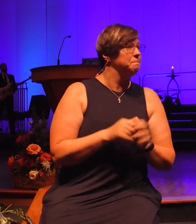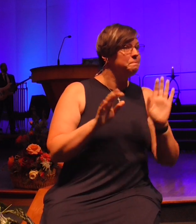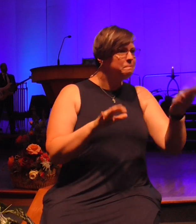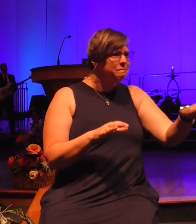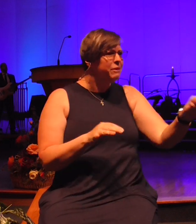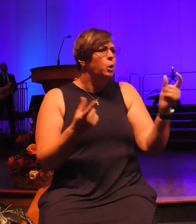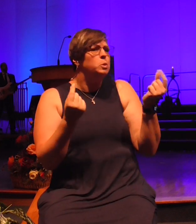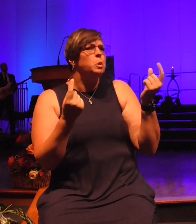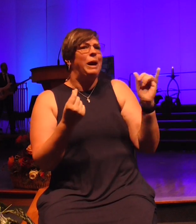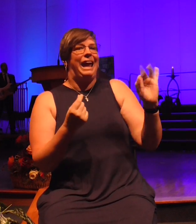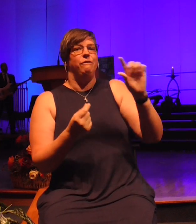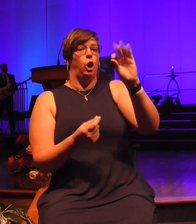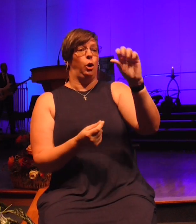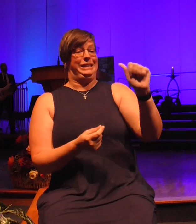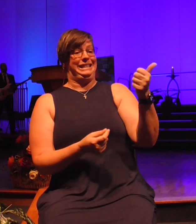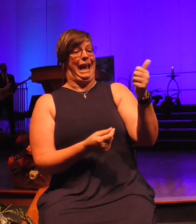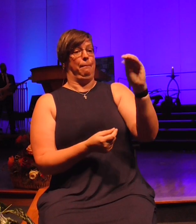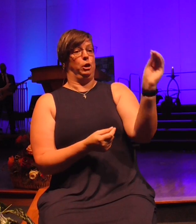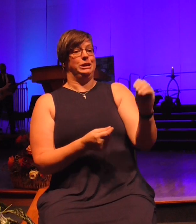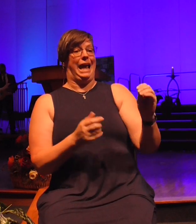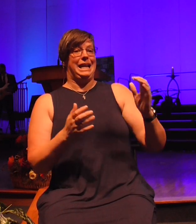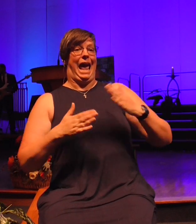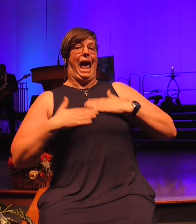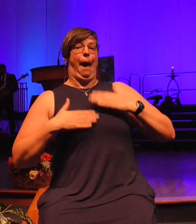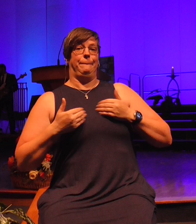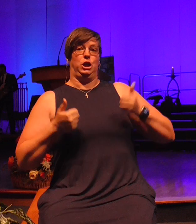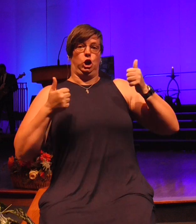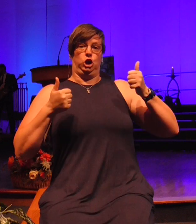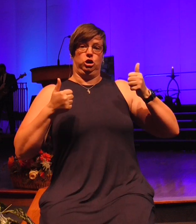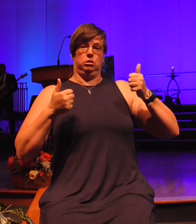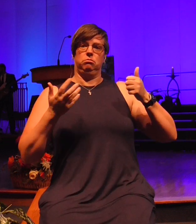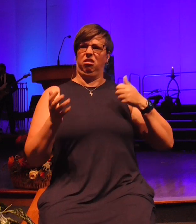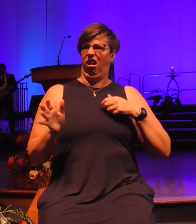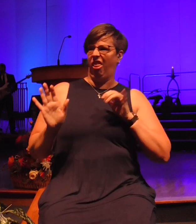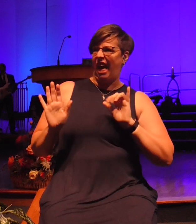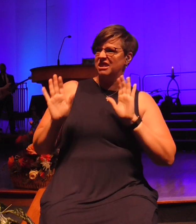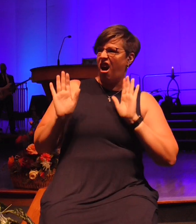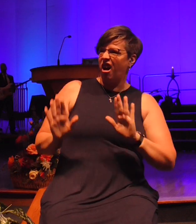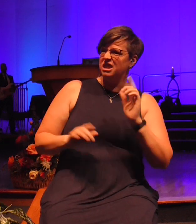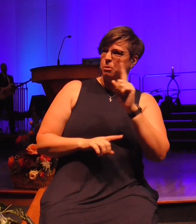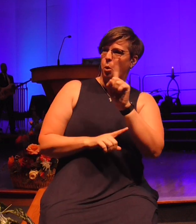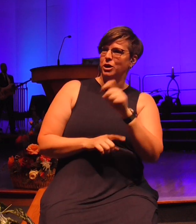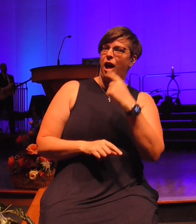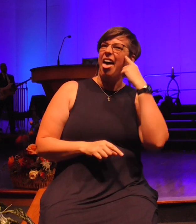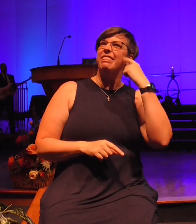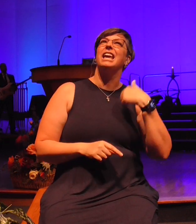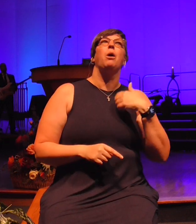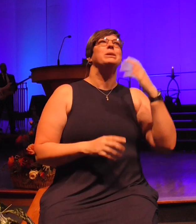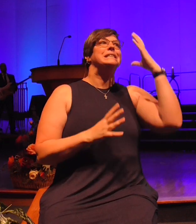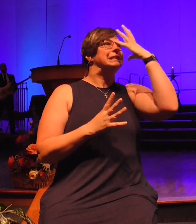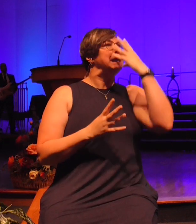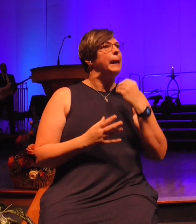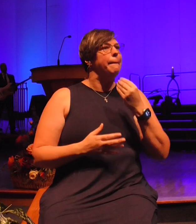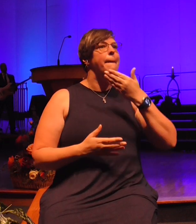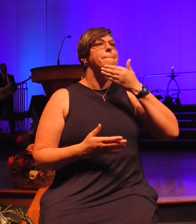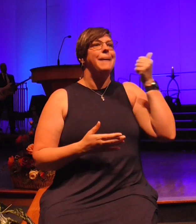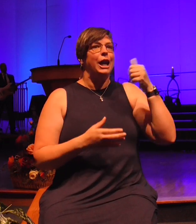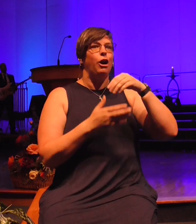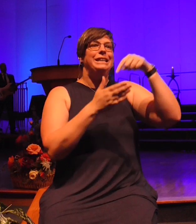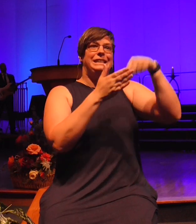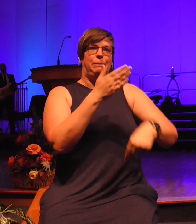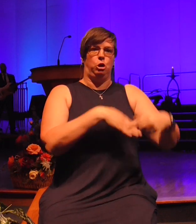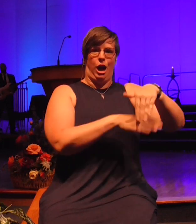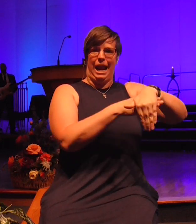Hey, Michelle, what would you do if you were 10% happier? Ooh, great question. I think I would probably sleep better and deeper